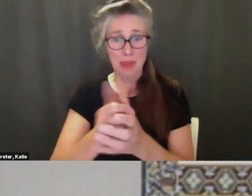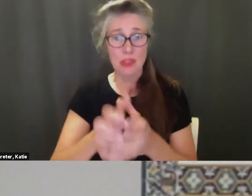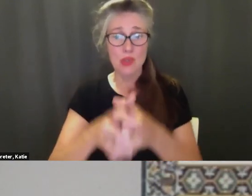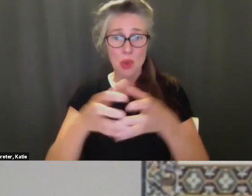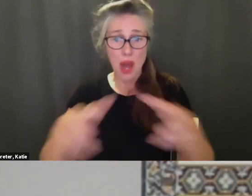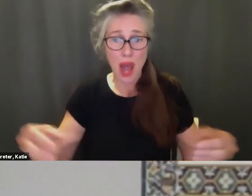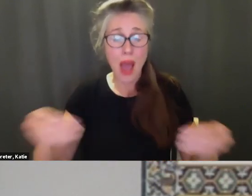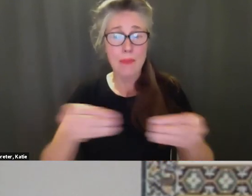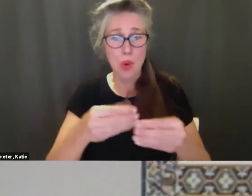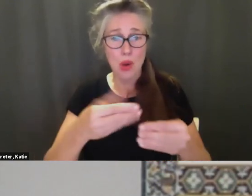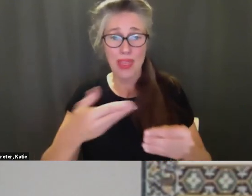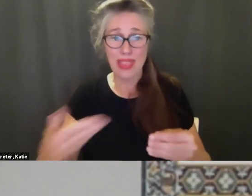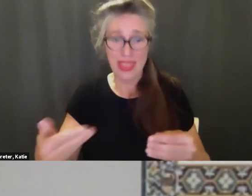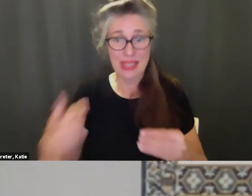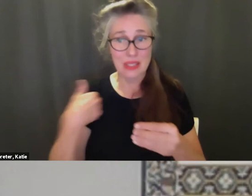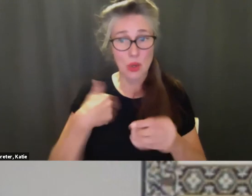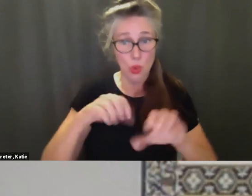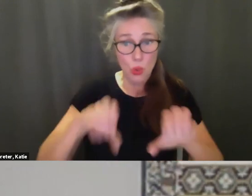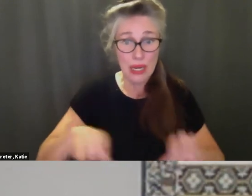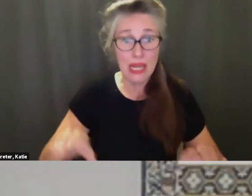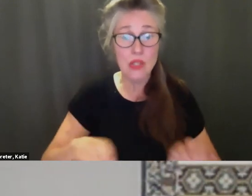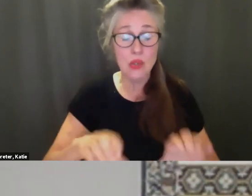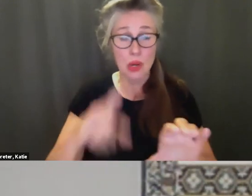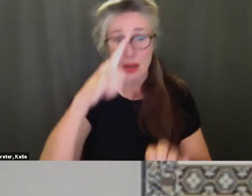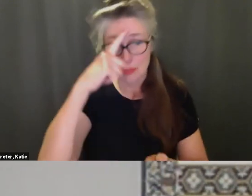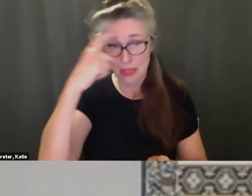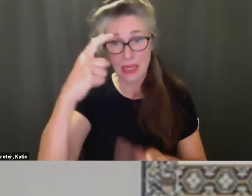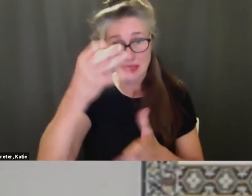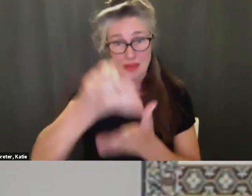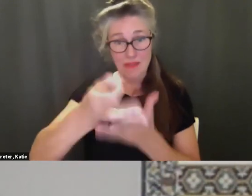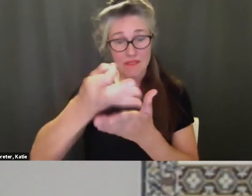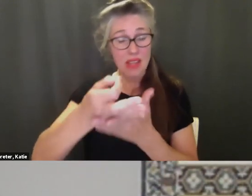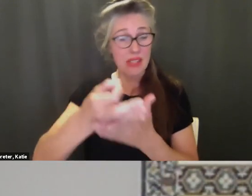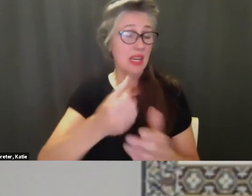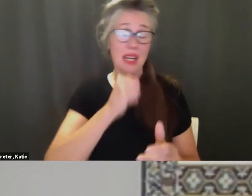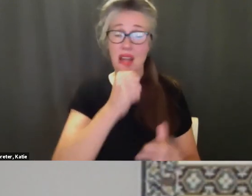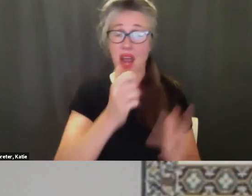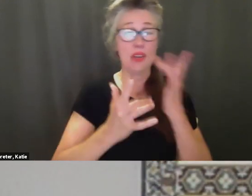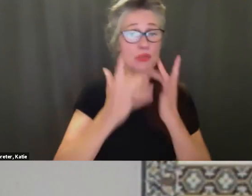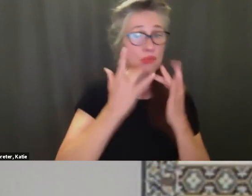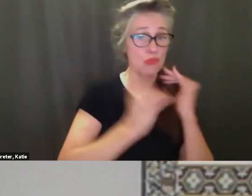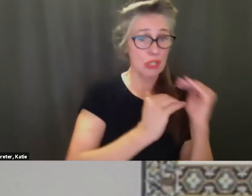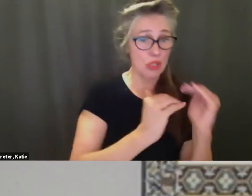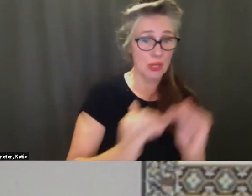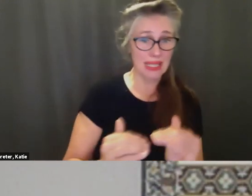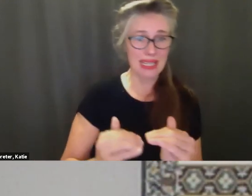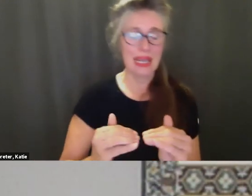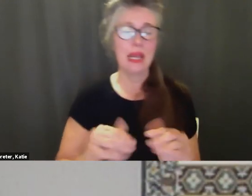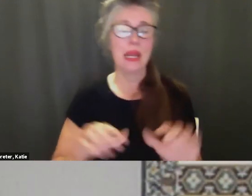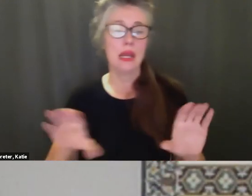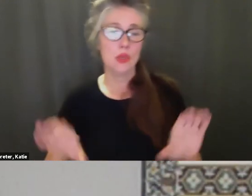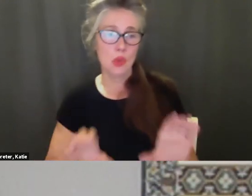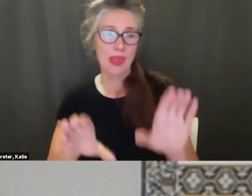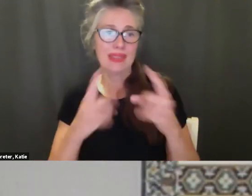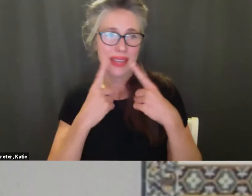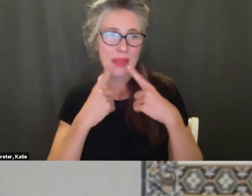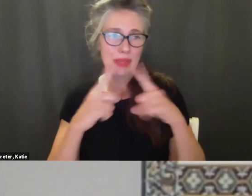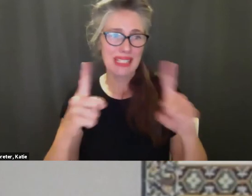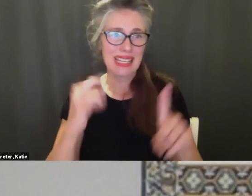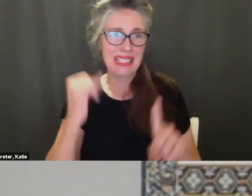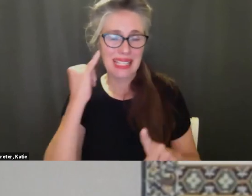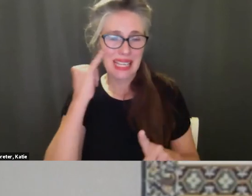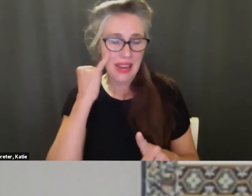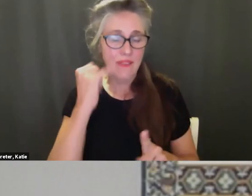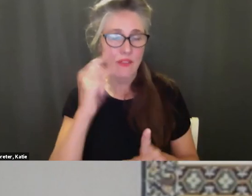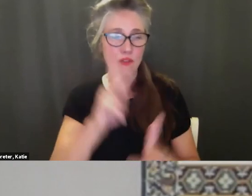than we're able to do because of the funding restrictions. But I think we can do that same success if we bring the